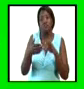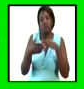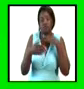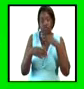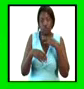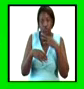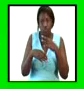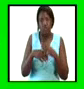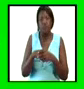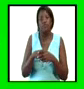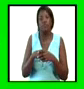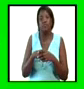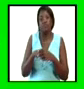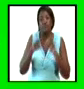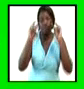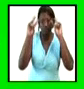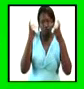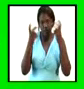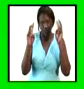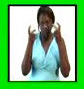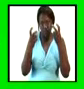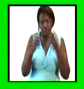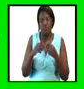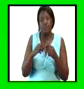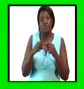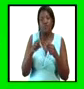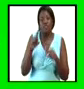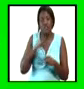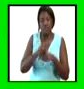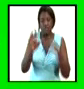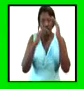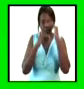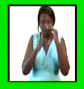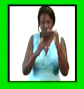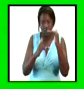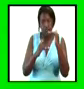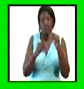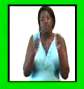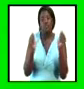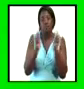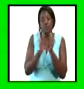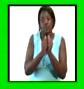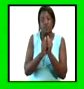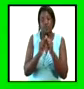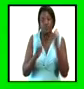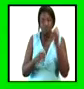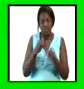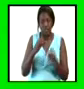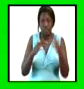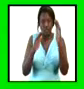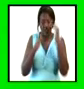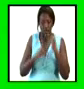about. Take note of the title, introduction, and the conclusion. These can help you